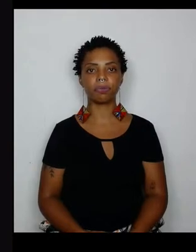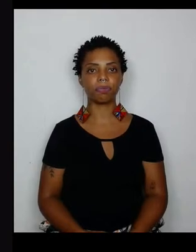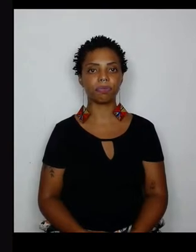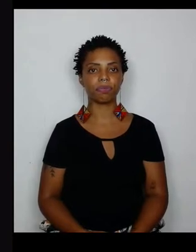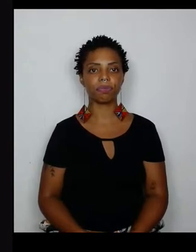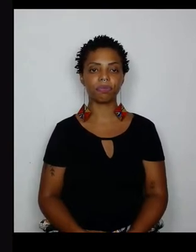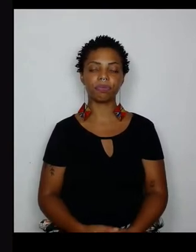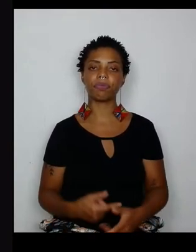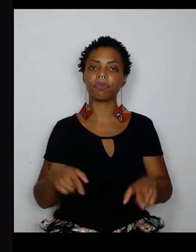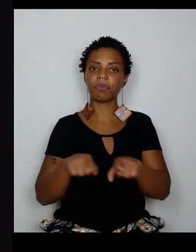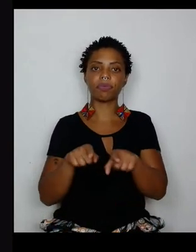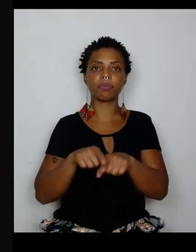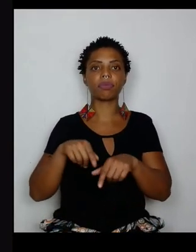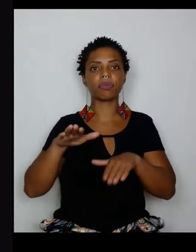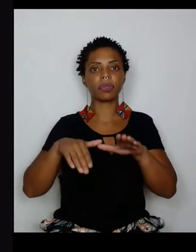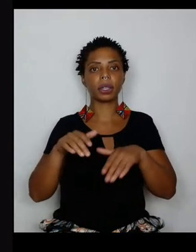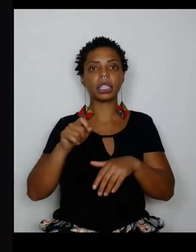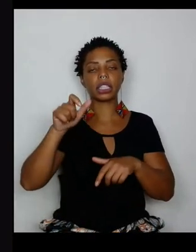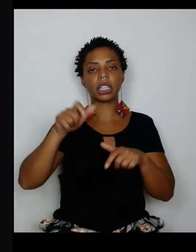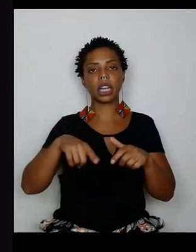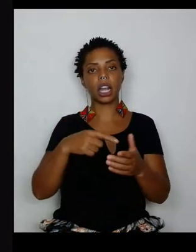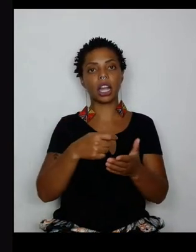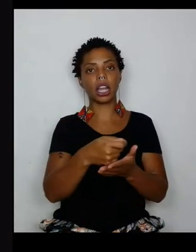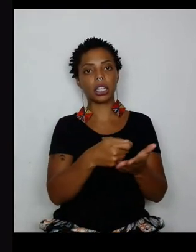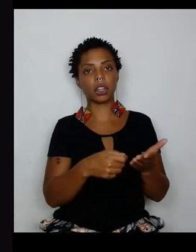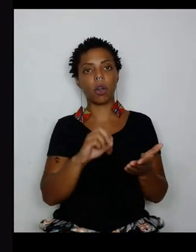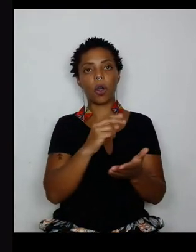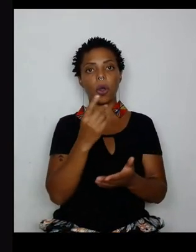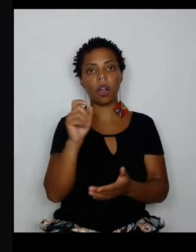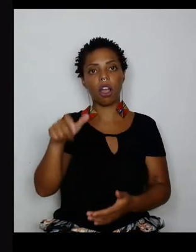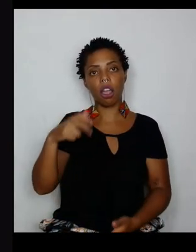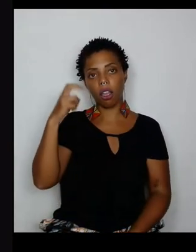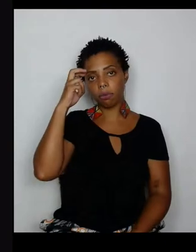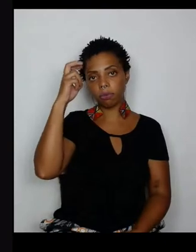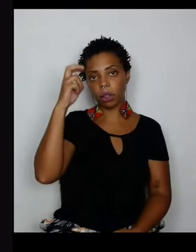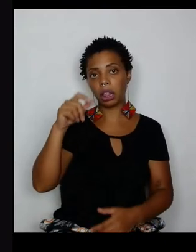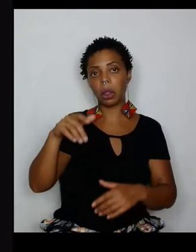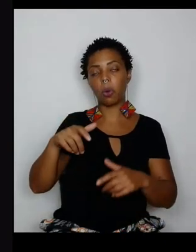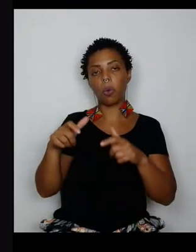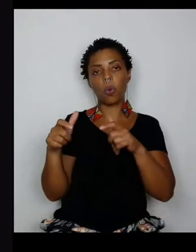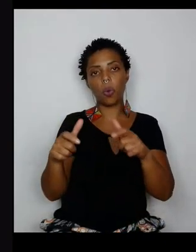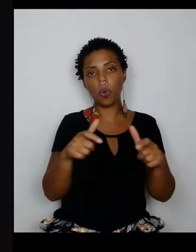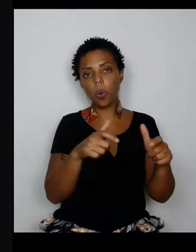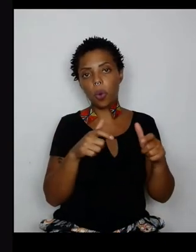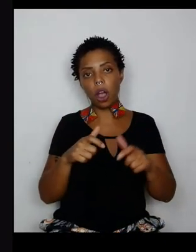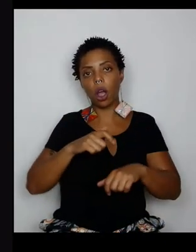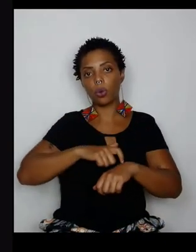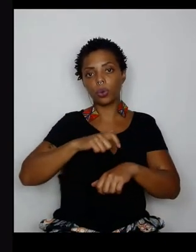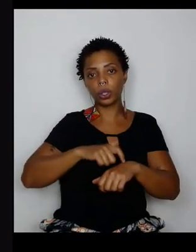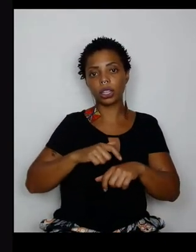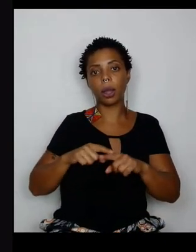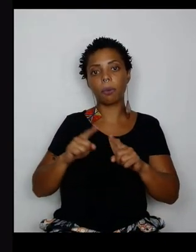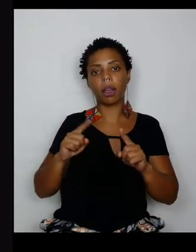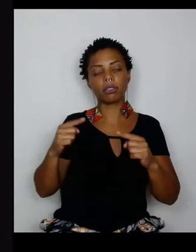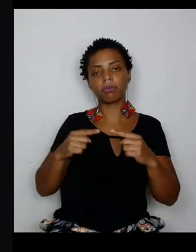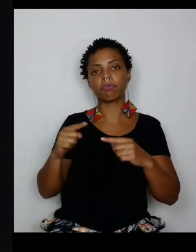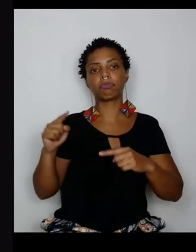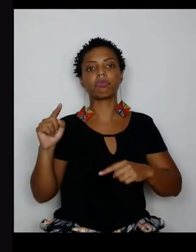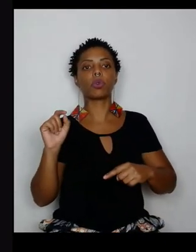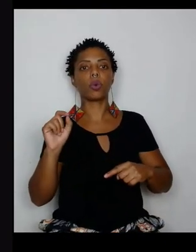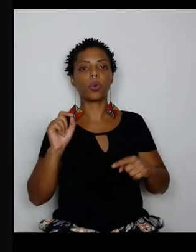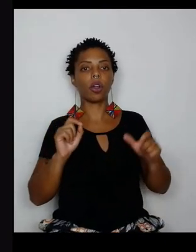savant the time and place he was contrasted with the ignoble savage a